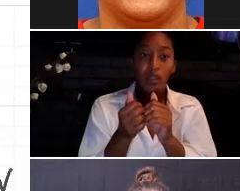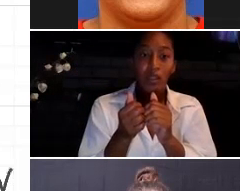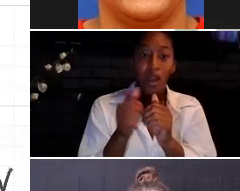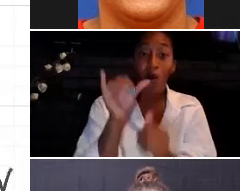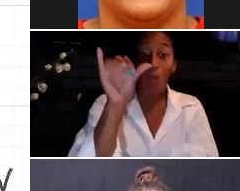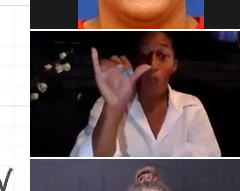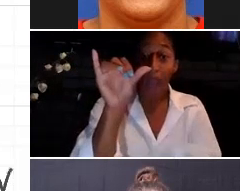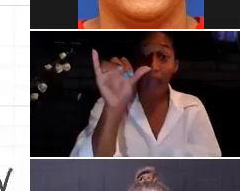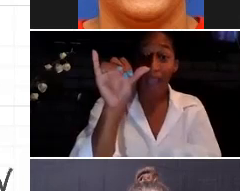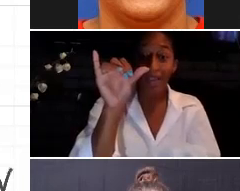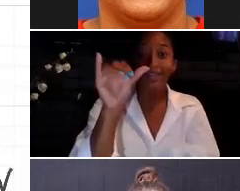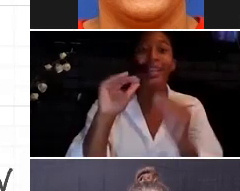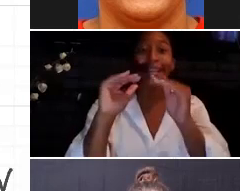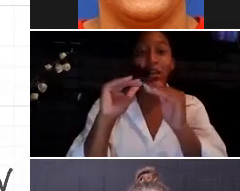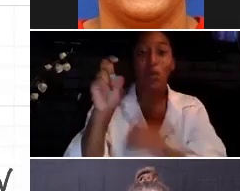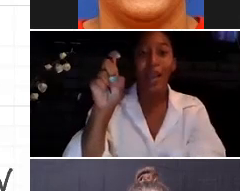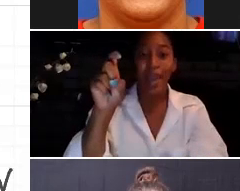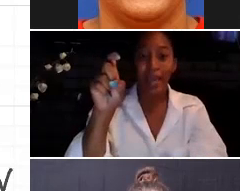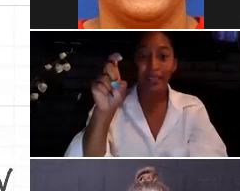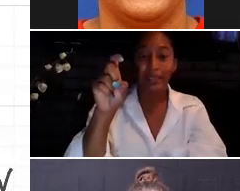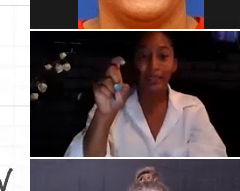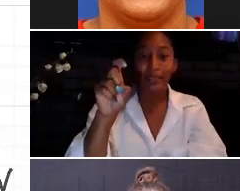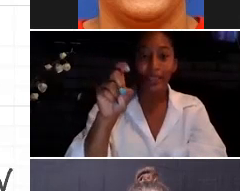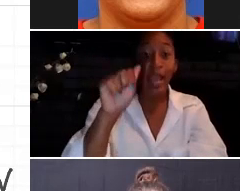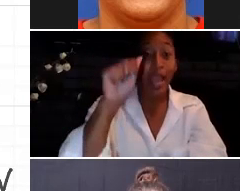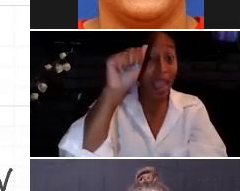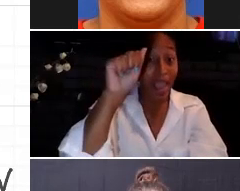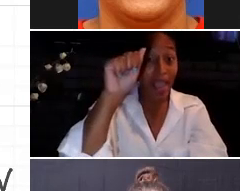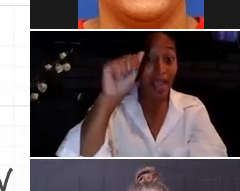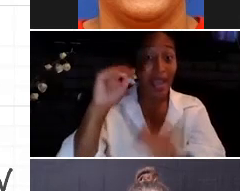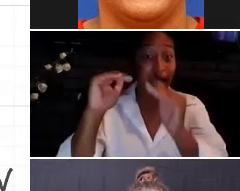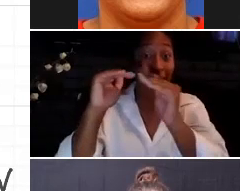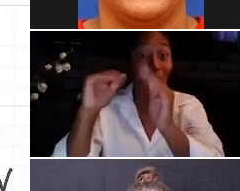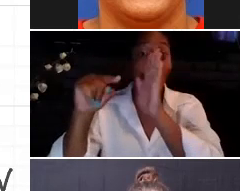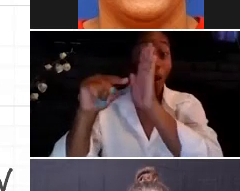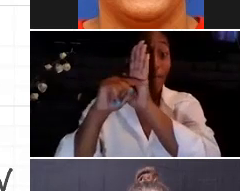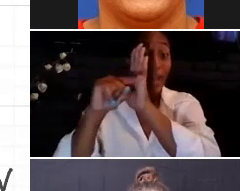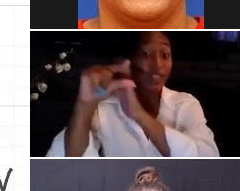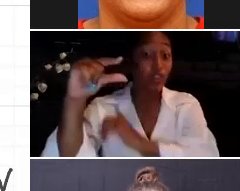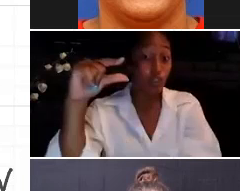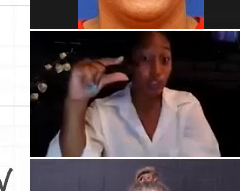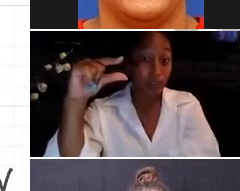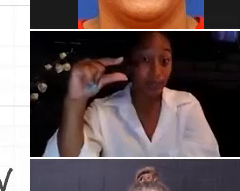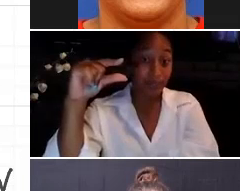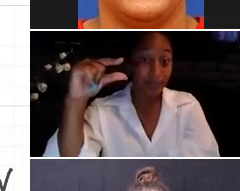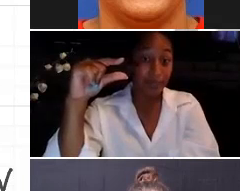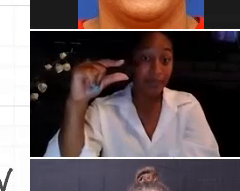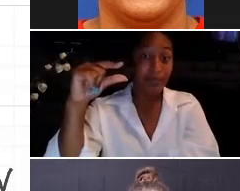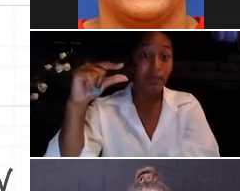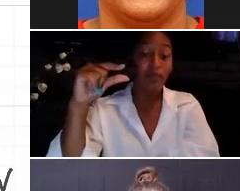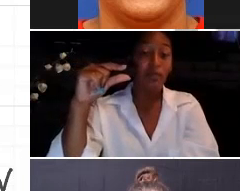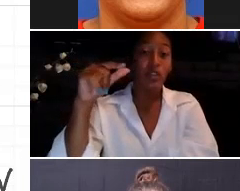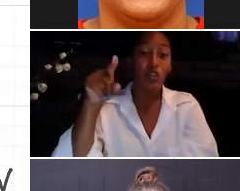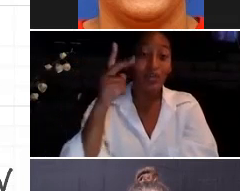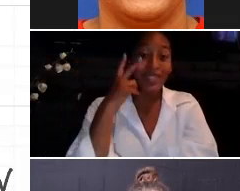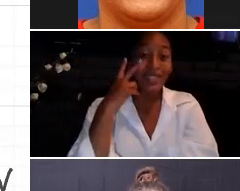equal X and A is equal to minus G, and we can go from, these are typically